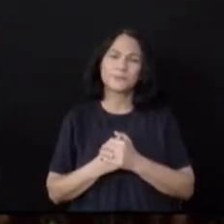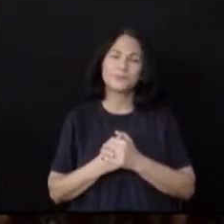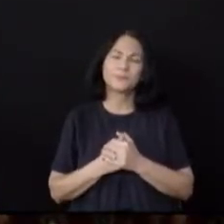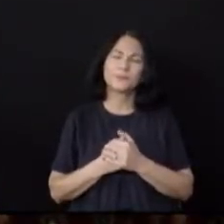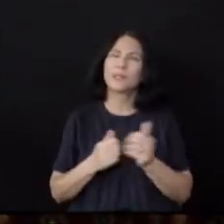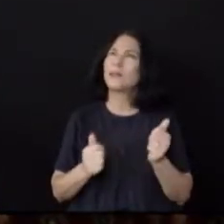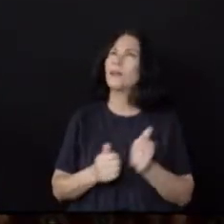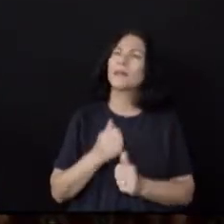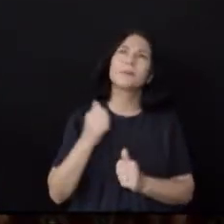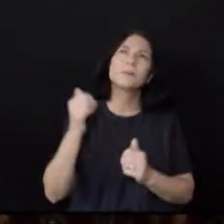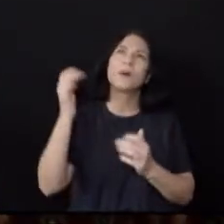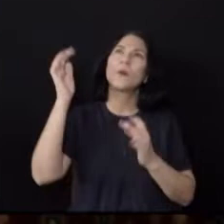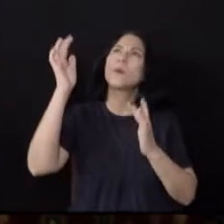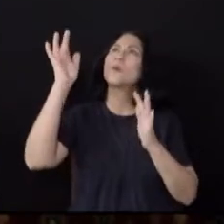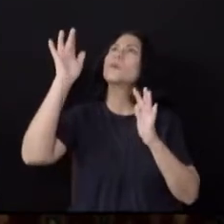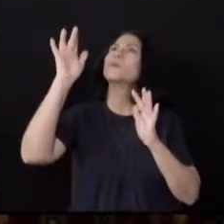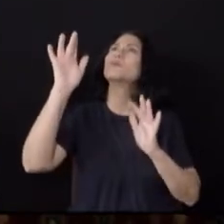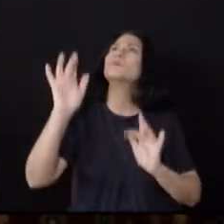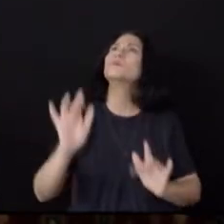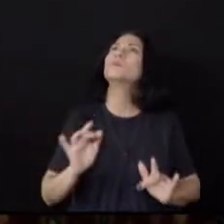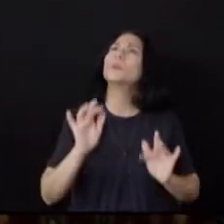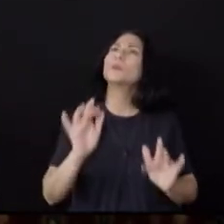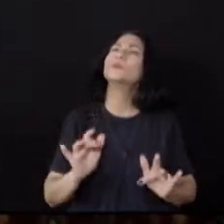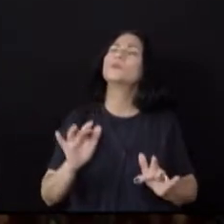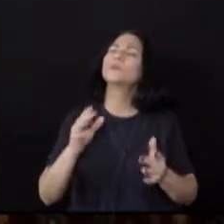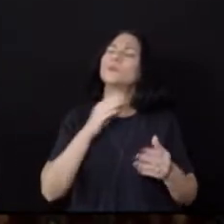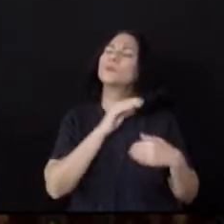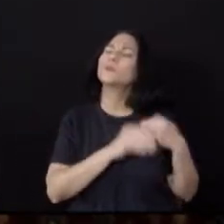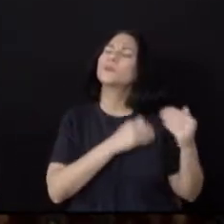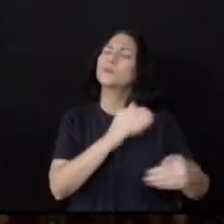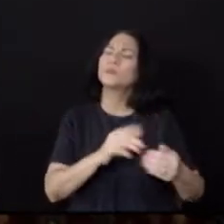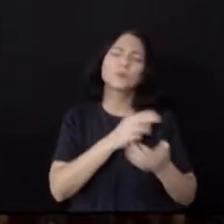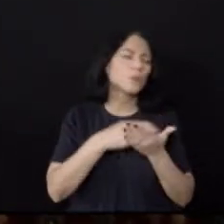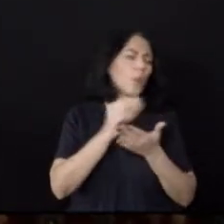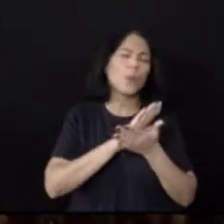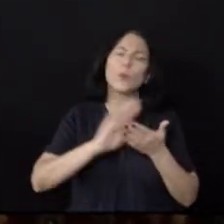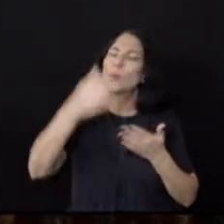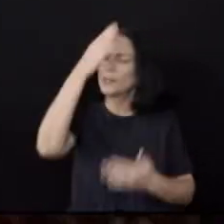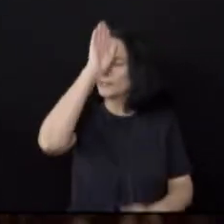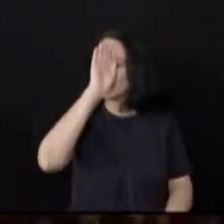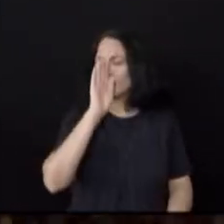Most merciful and gracious, holy God,